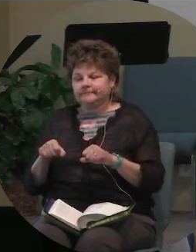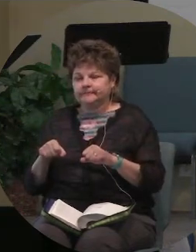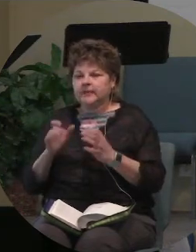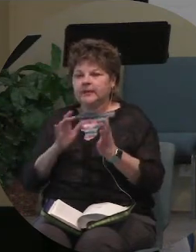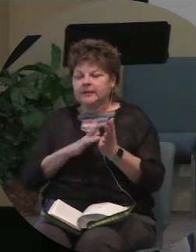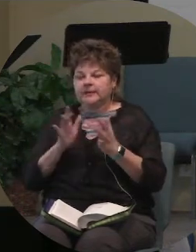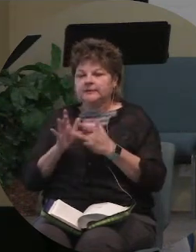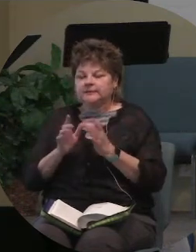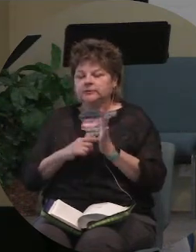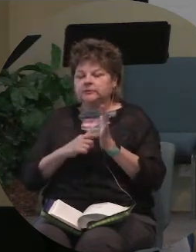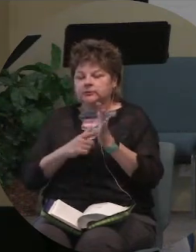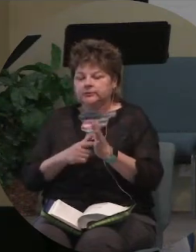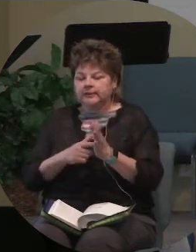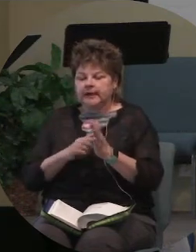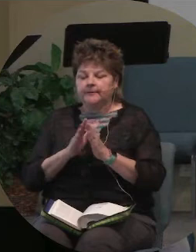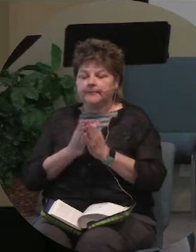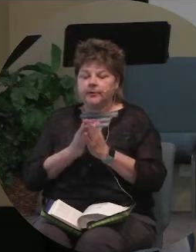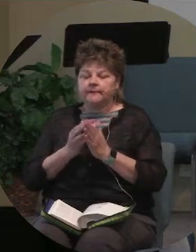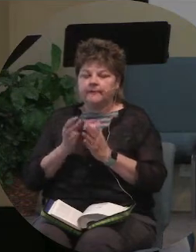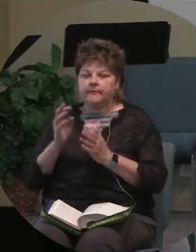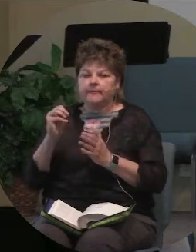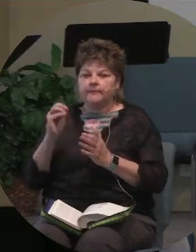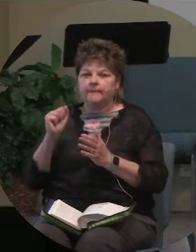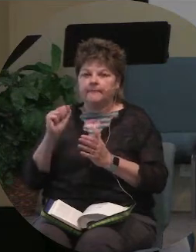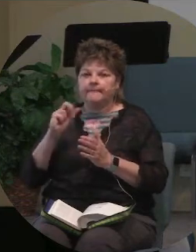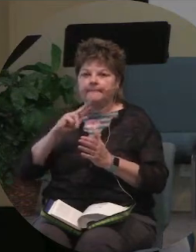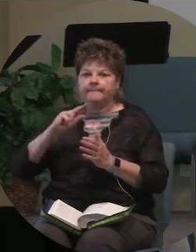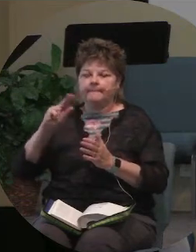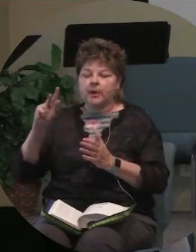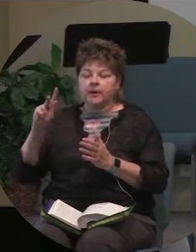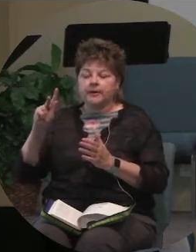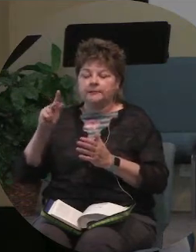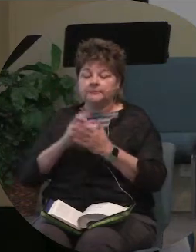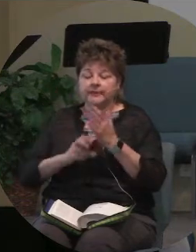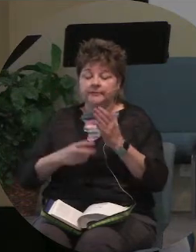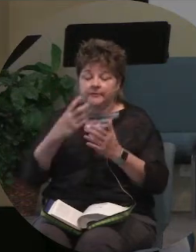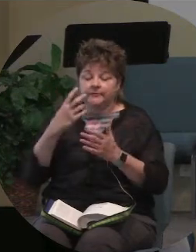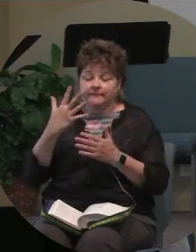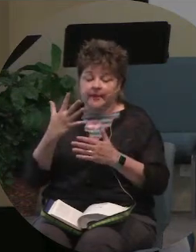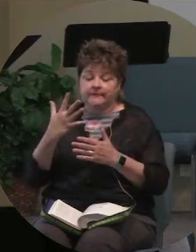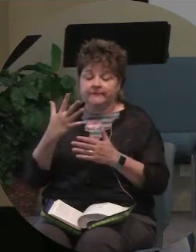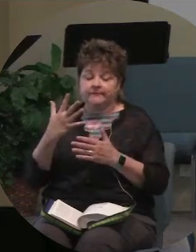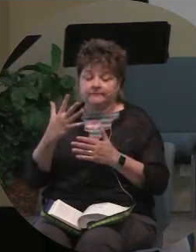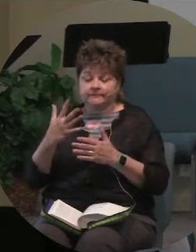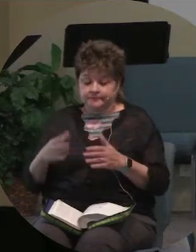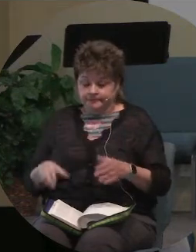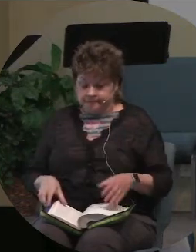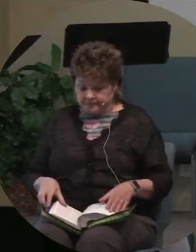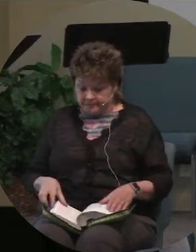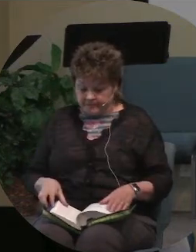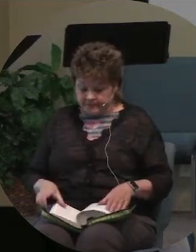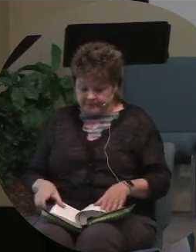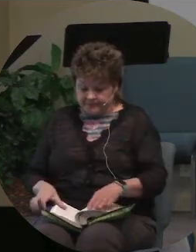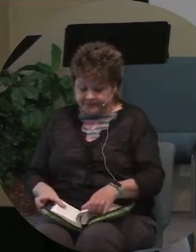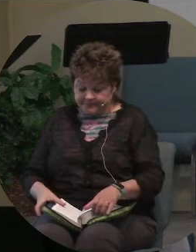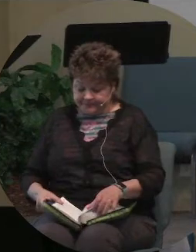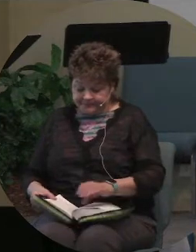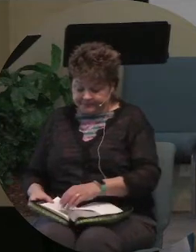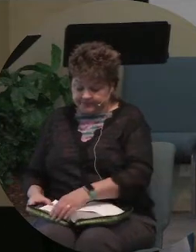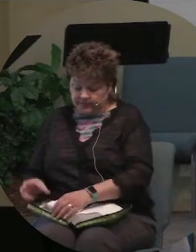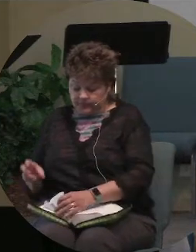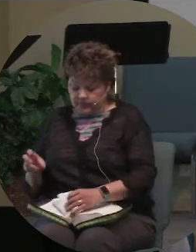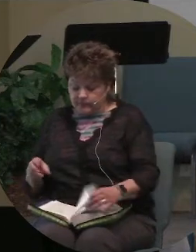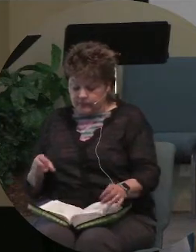Jesus shows this in Mark chapter 5. So if you have your Bible, if you'd like to turn. And what I want to, well, I'm just going to read